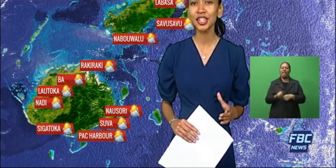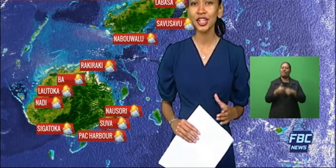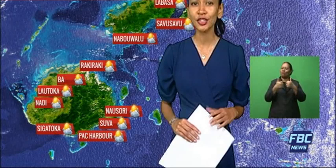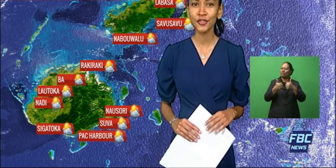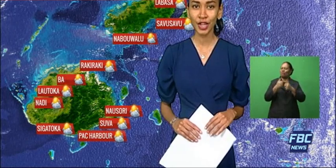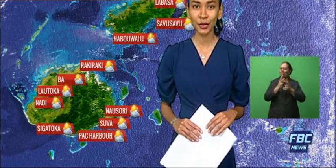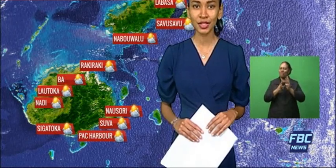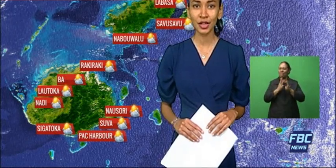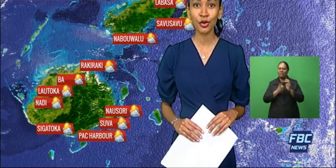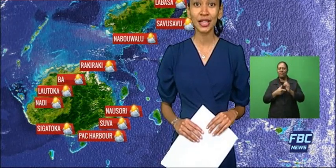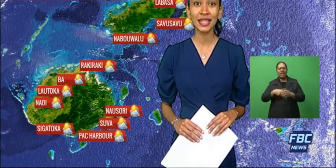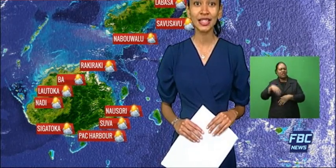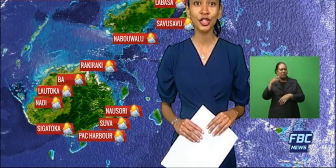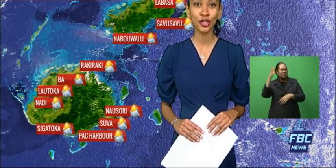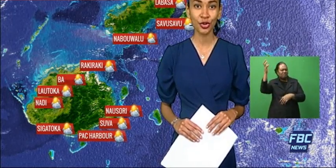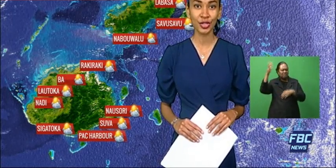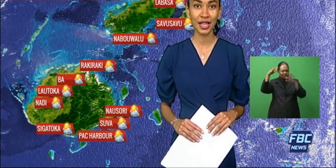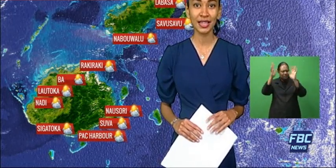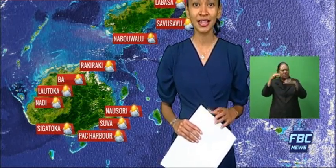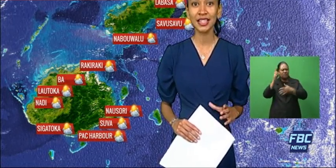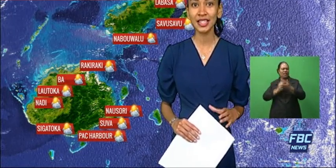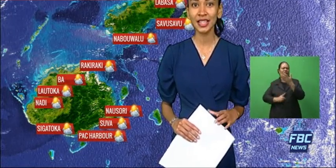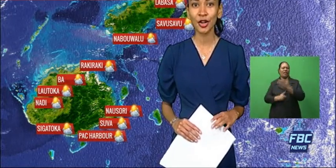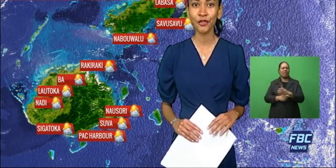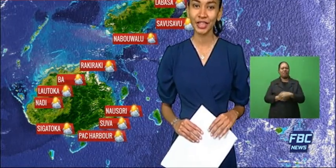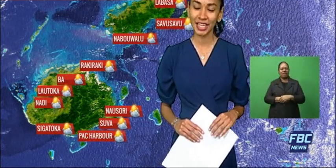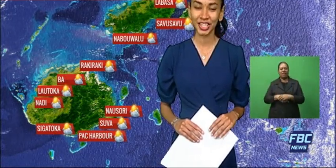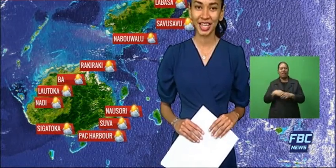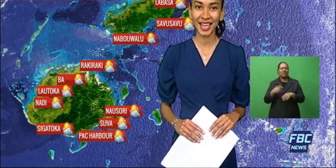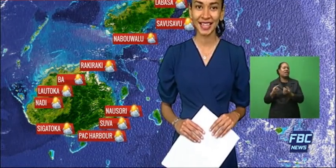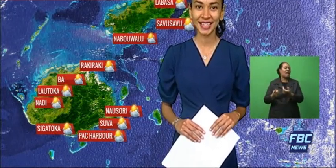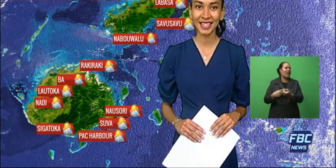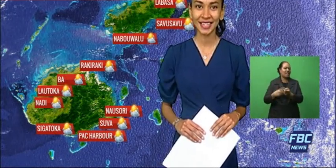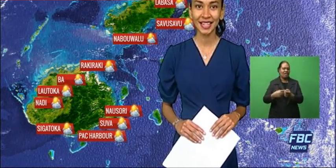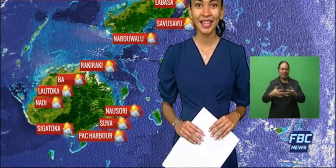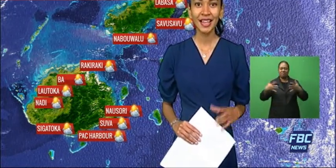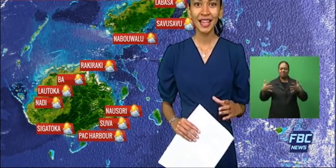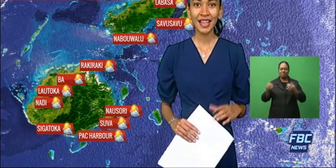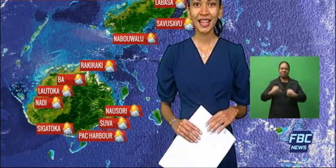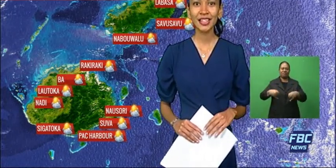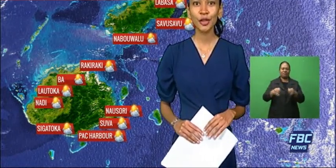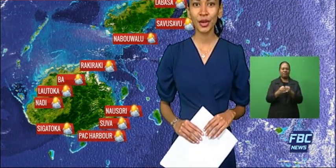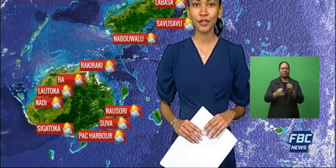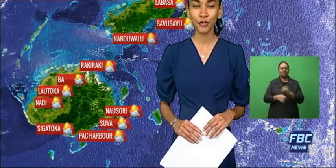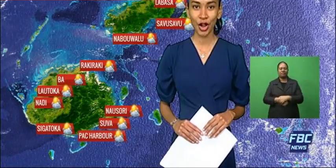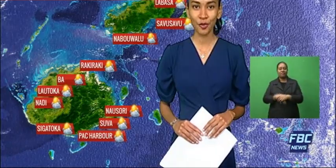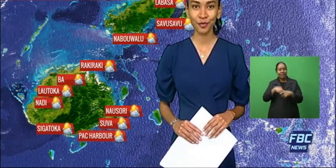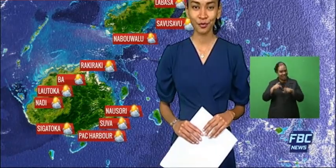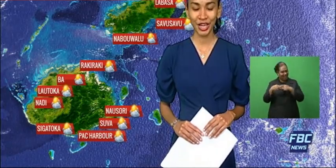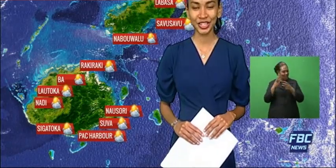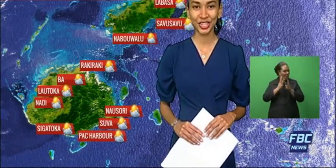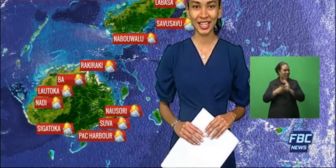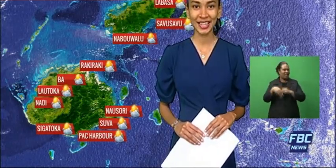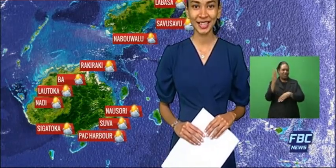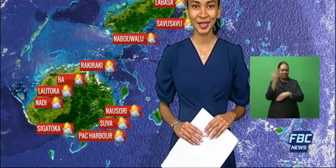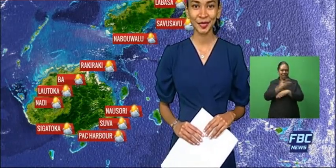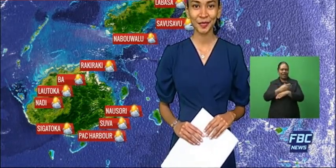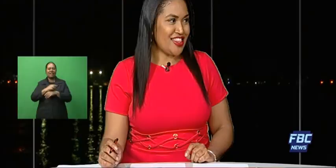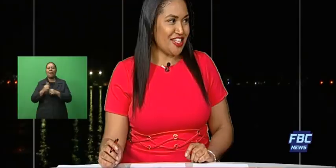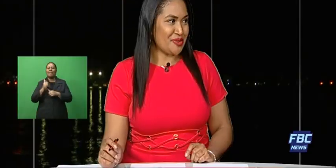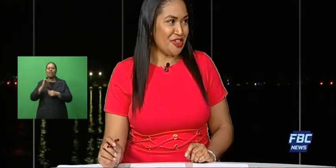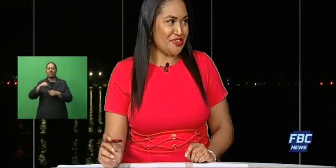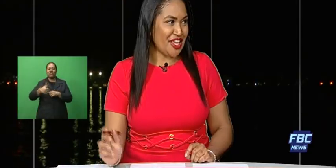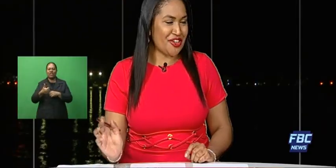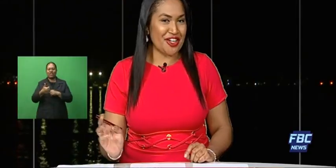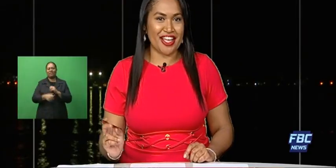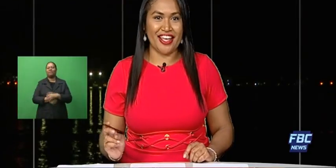a slight chance of showers along eastern shores and in the interior of the larger islands. And that's the weather for now. Back to Jackie.